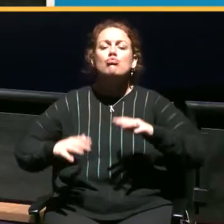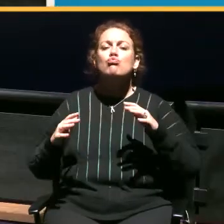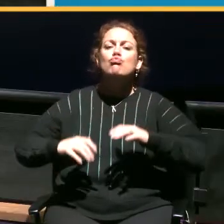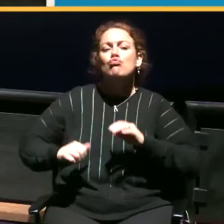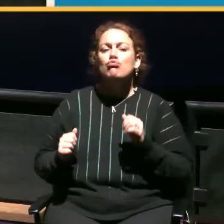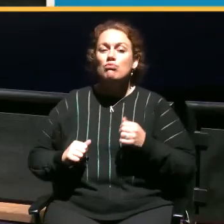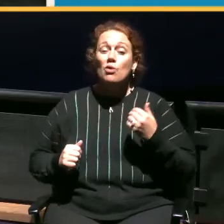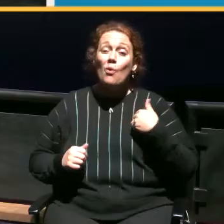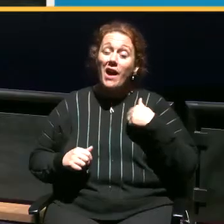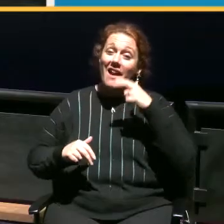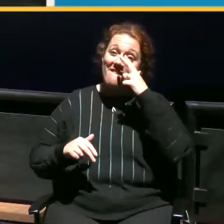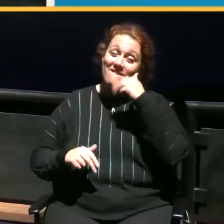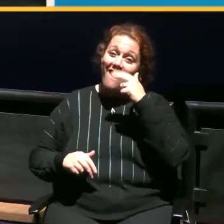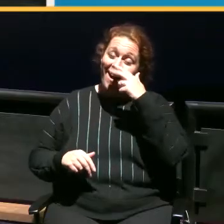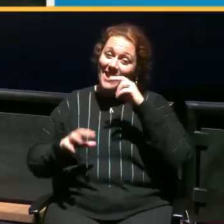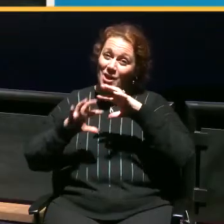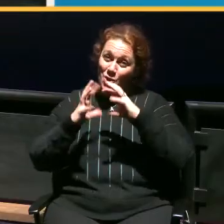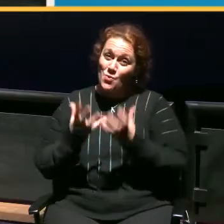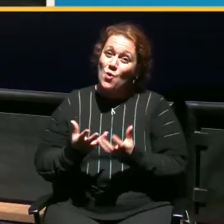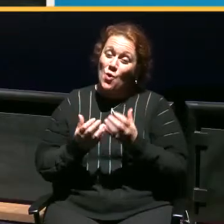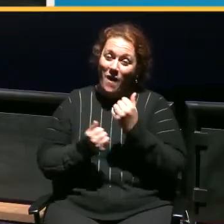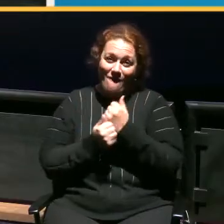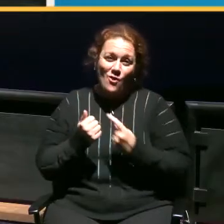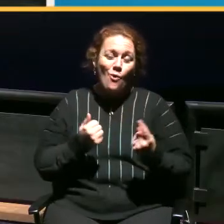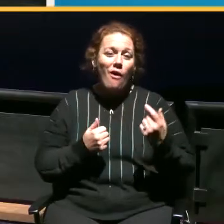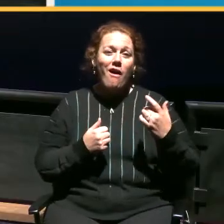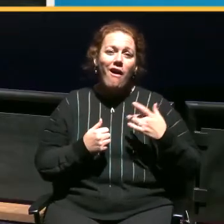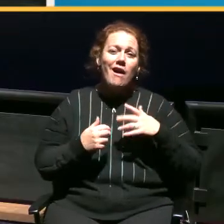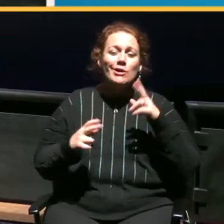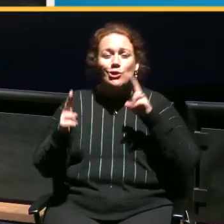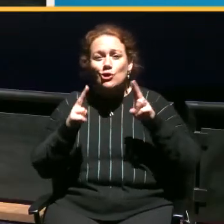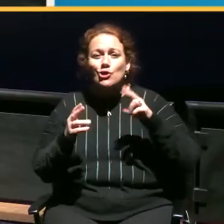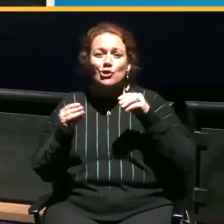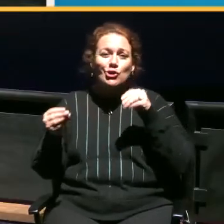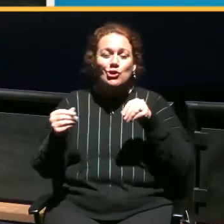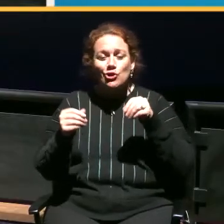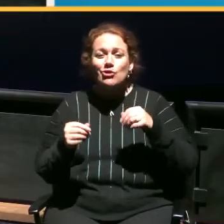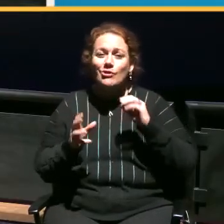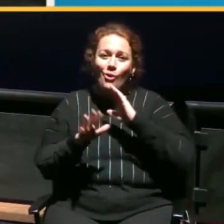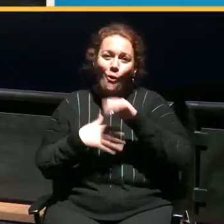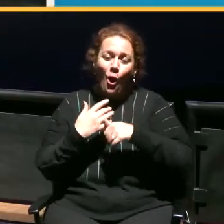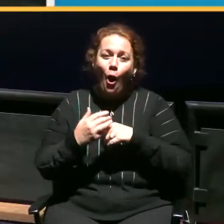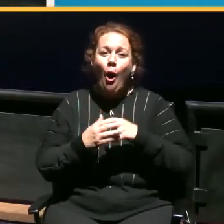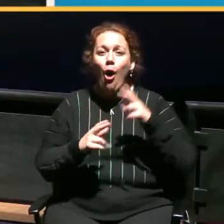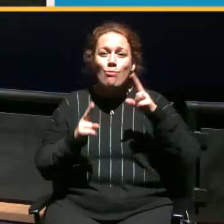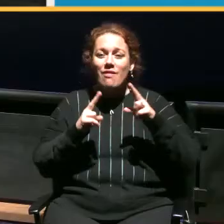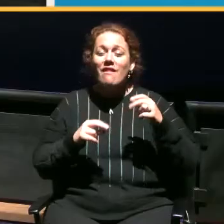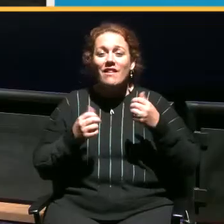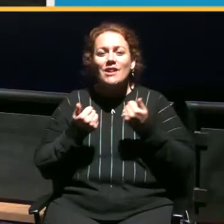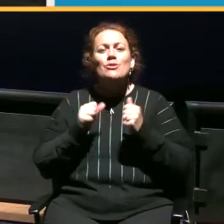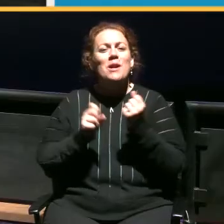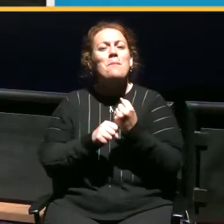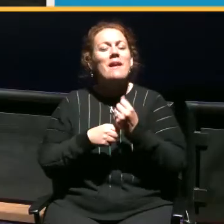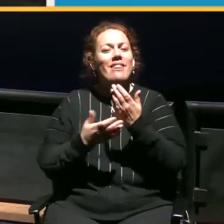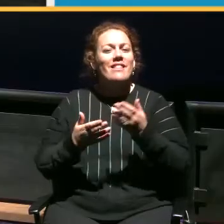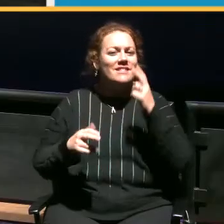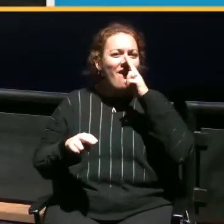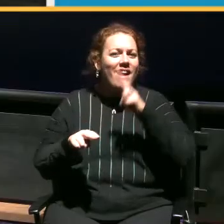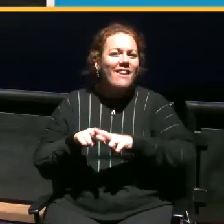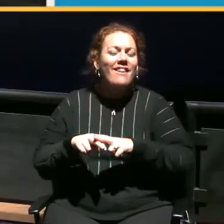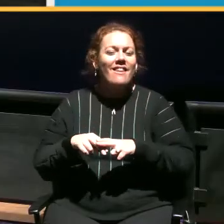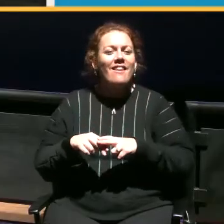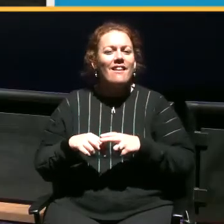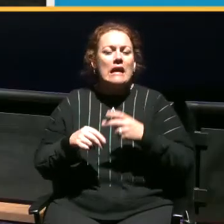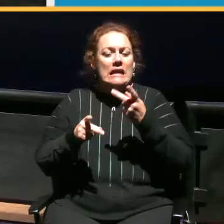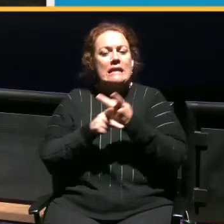funny crew actually. Everyone had a sense of humor, and all contributed to try to make it fun. And I think by